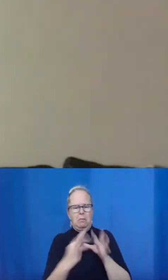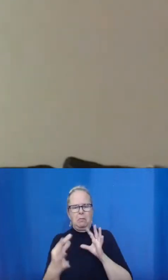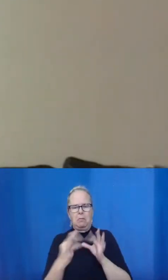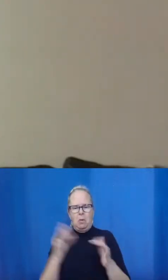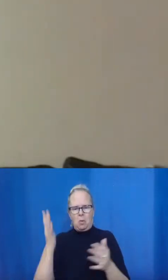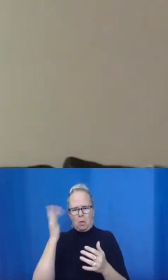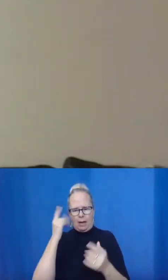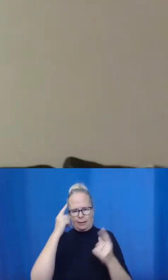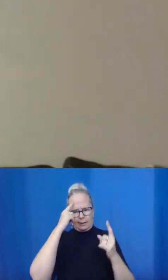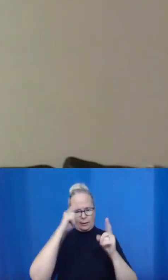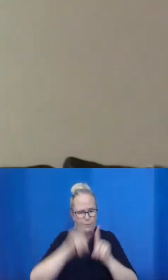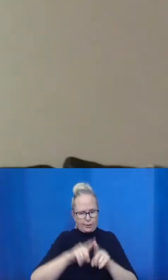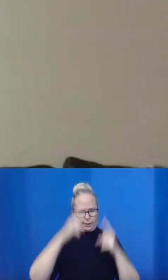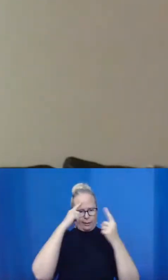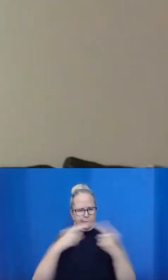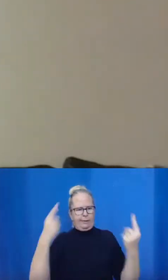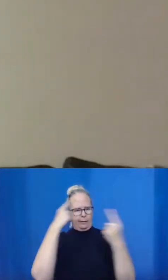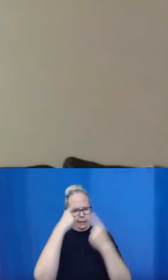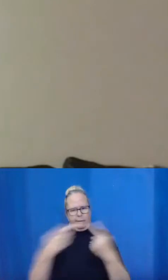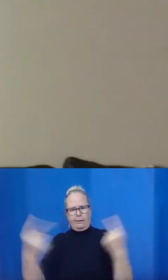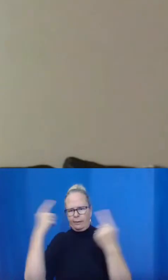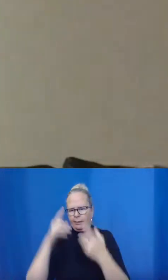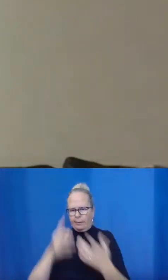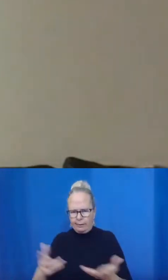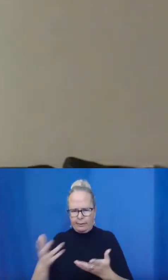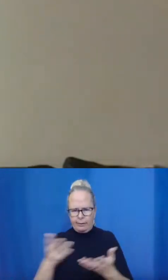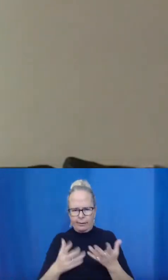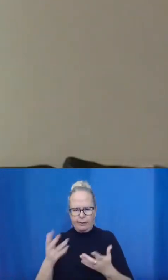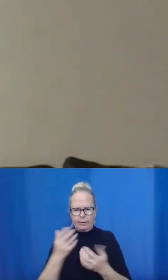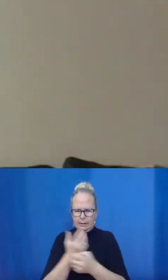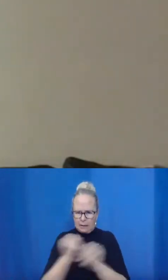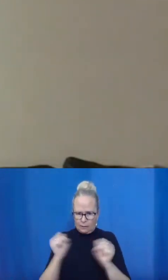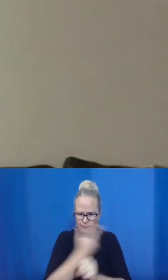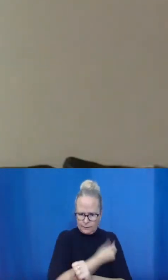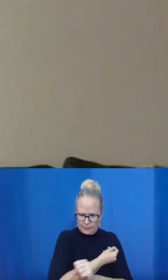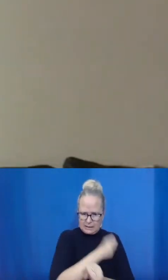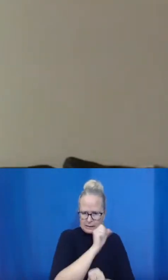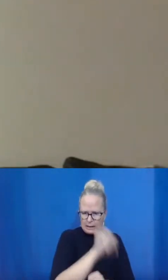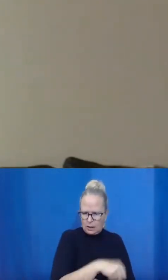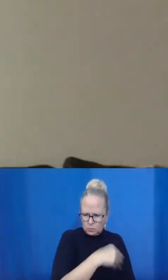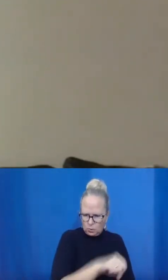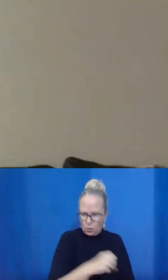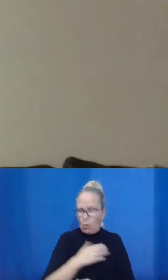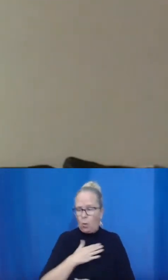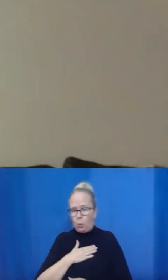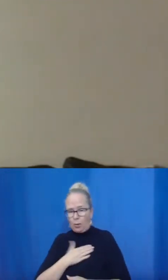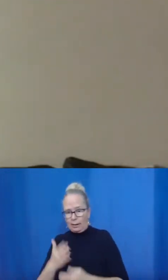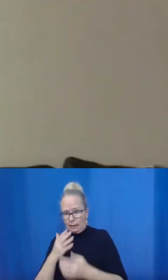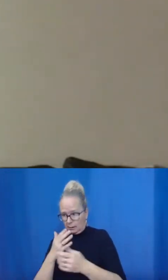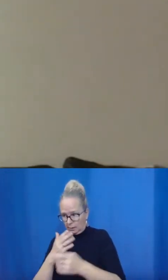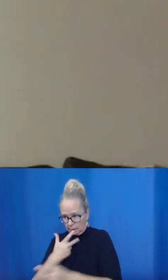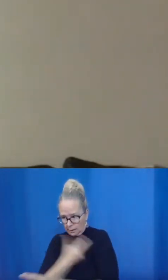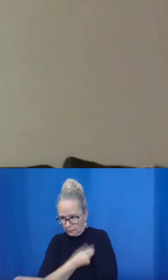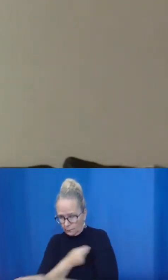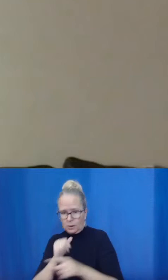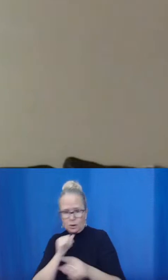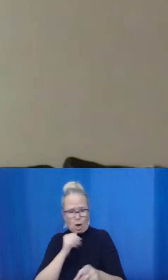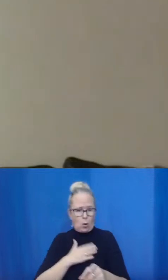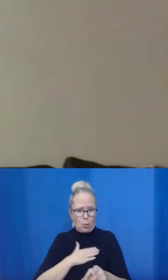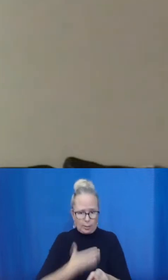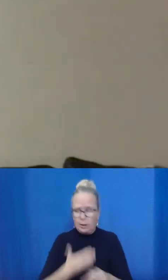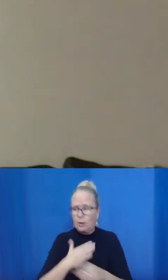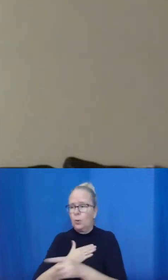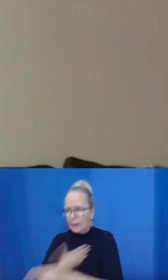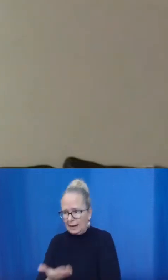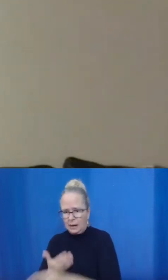are sort of too worried about side effects, too worried about things that they've heard on social media,